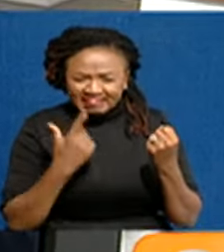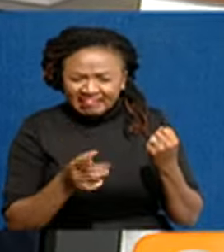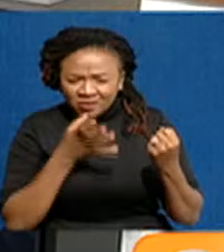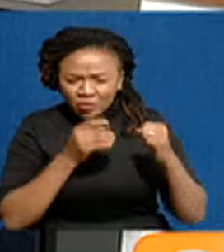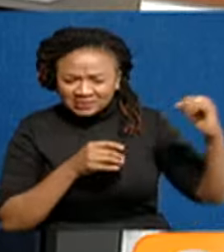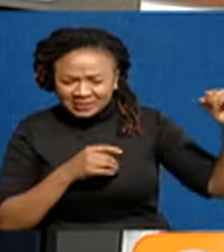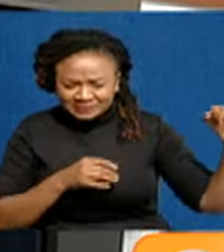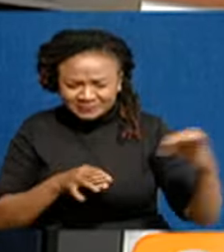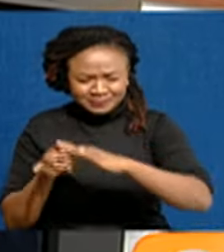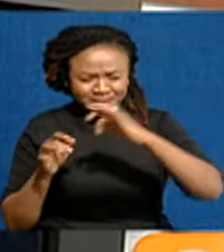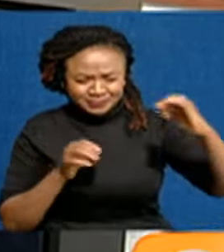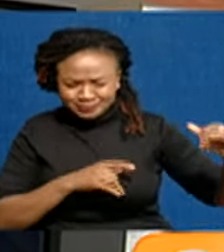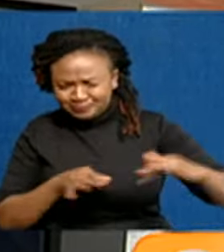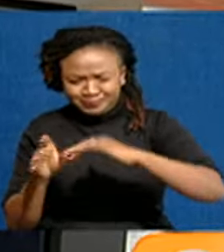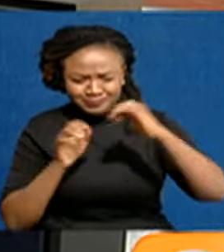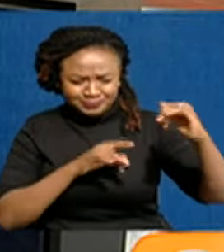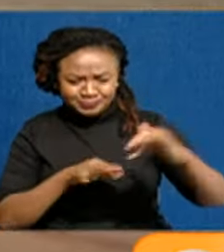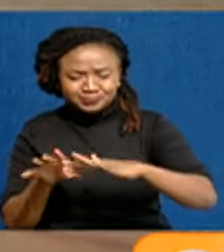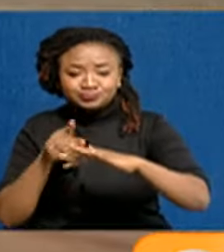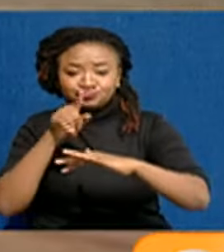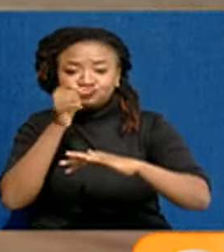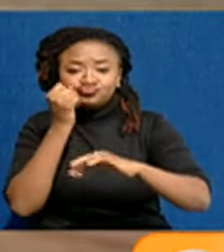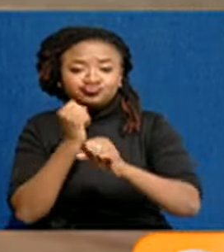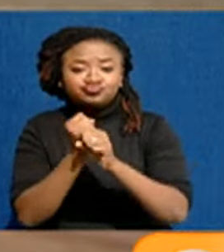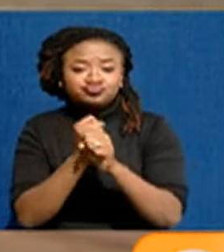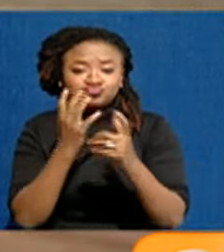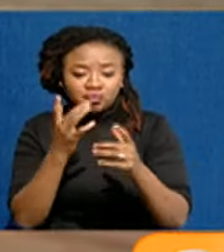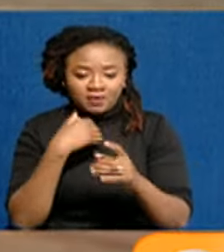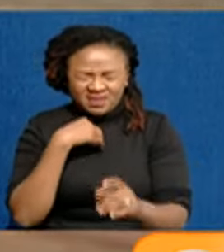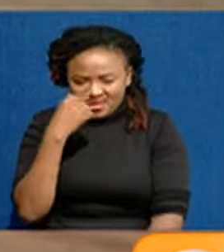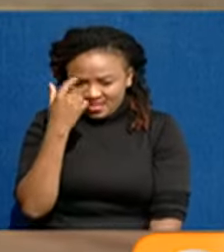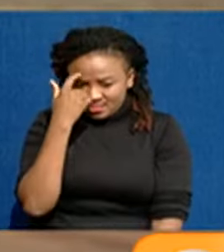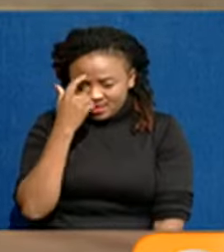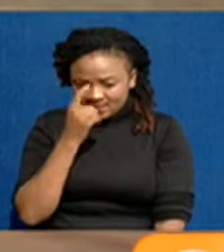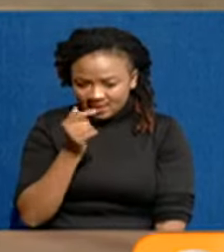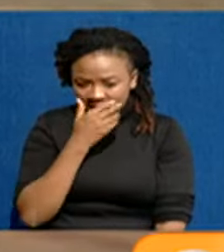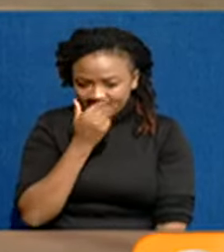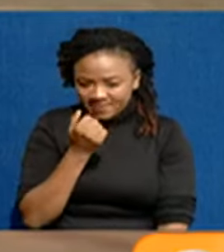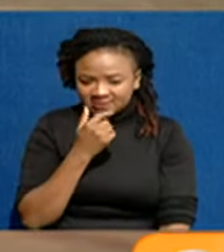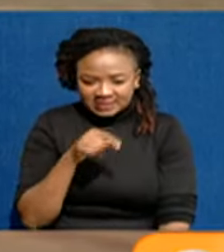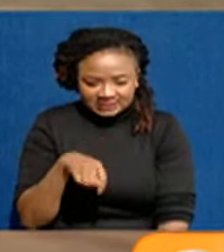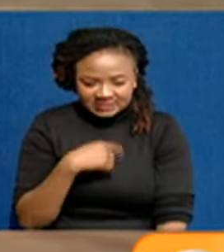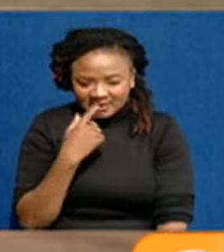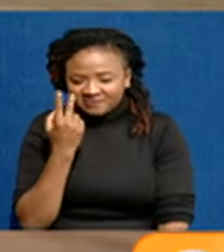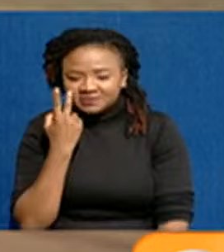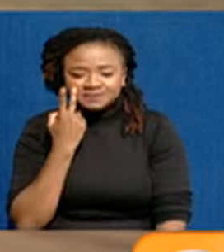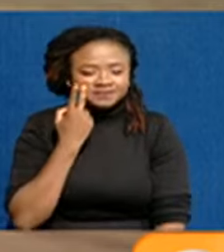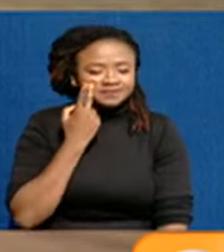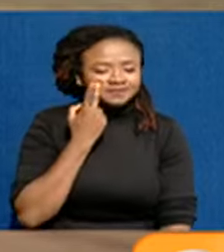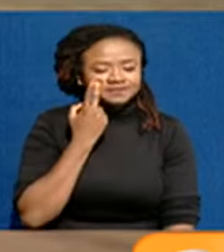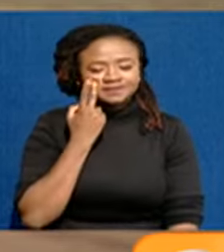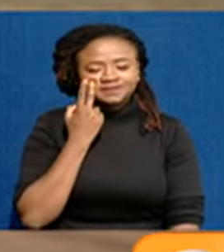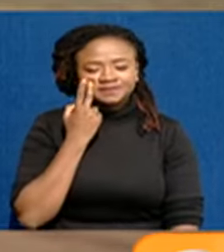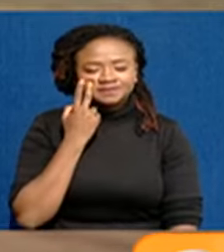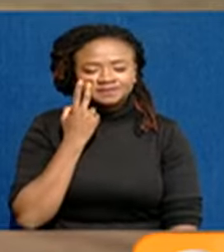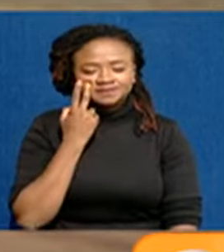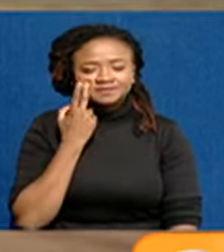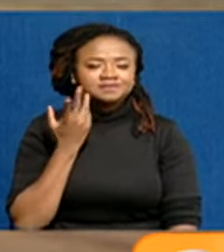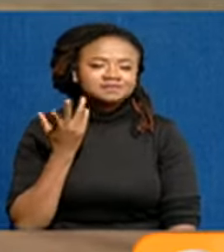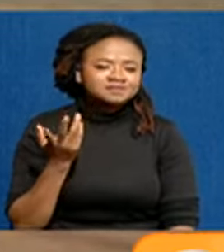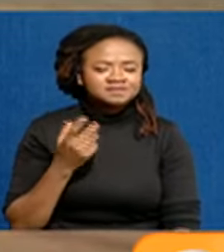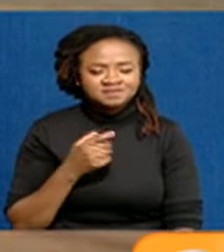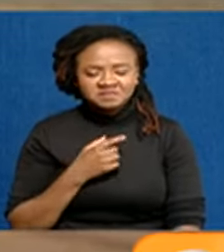you keep moving? What happens? I think that needs a judgment call. It needs a judgment call based on where you are. First of all, how